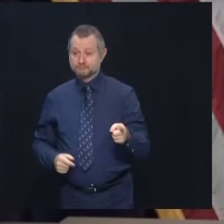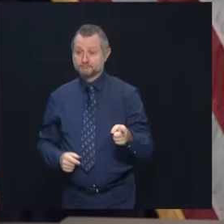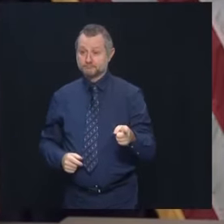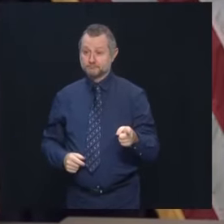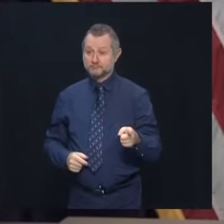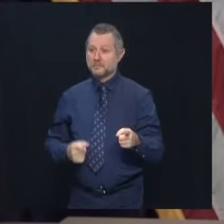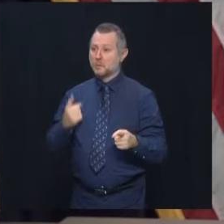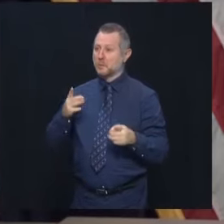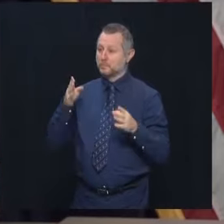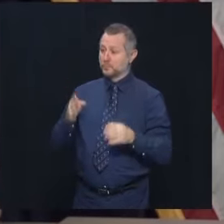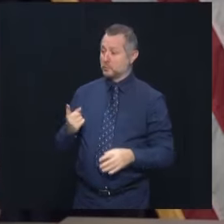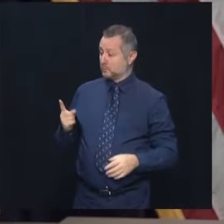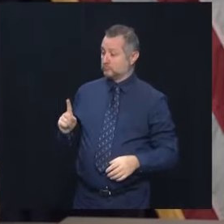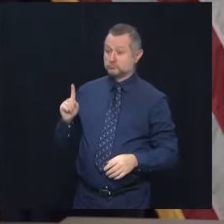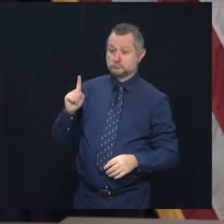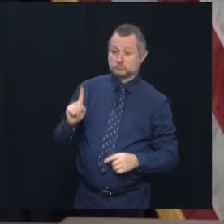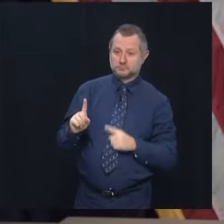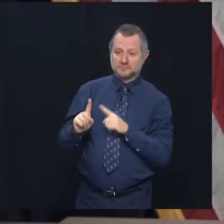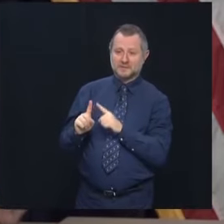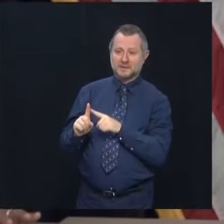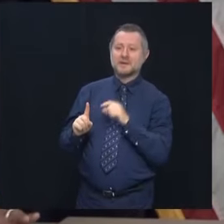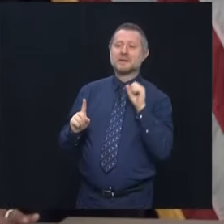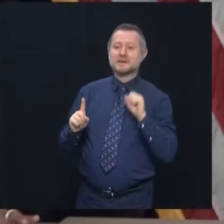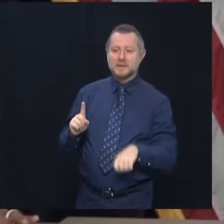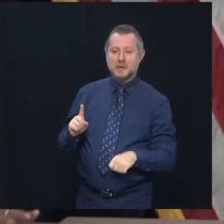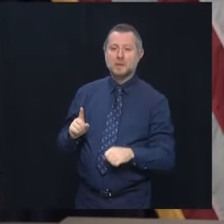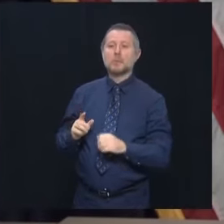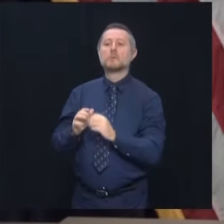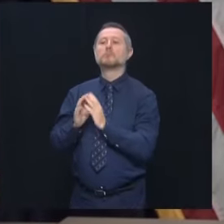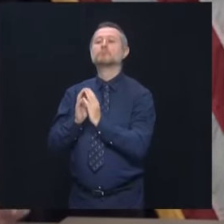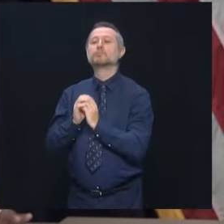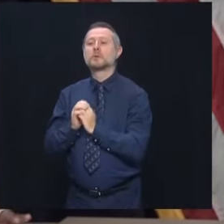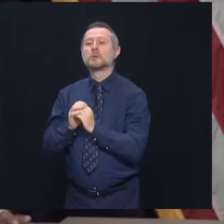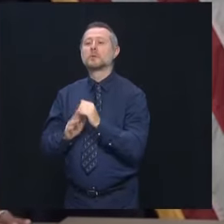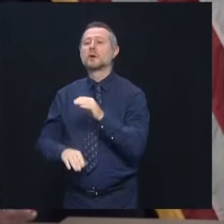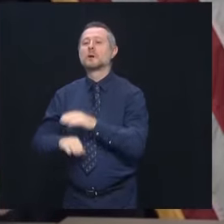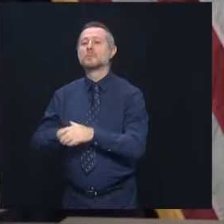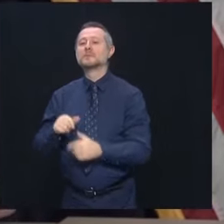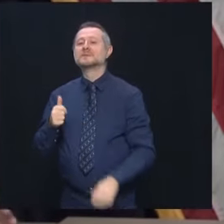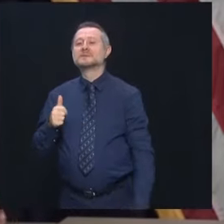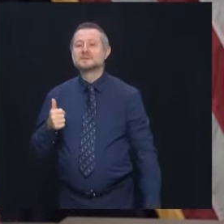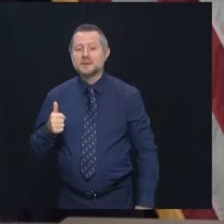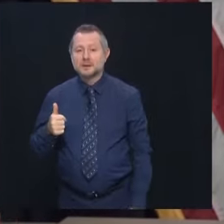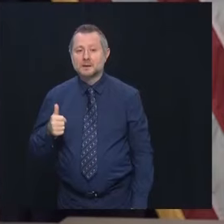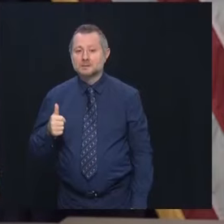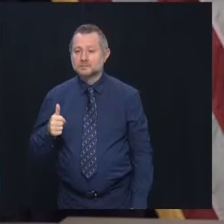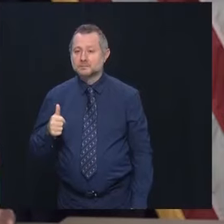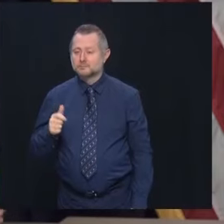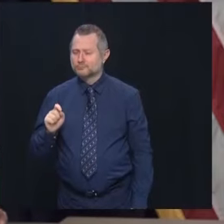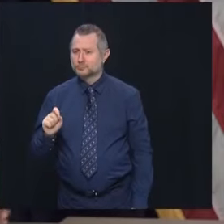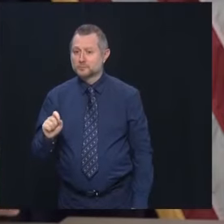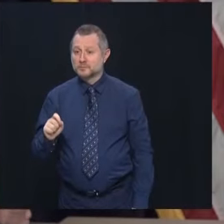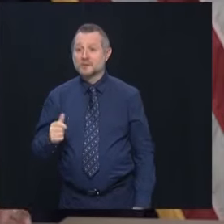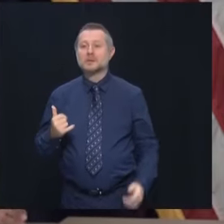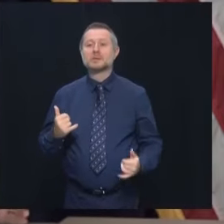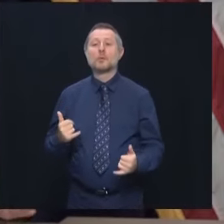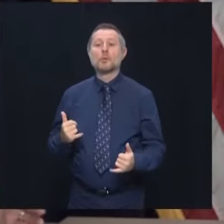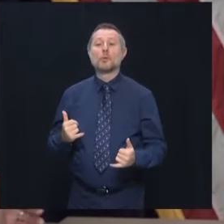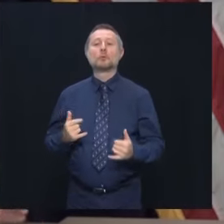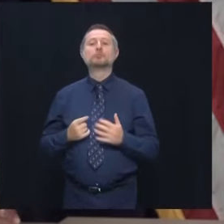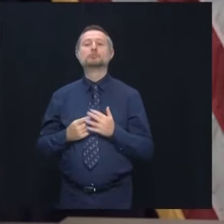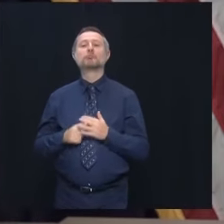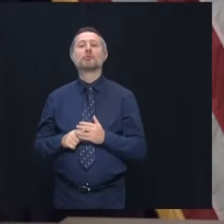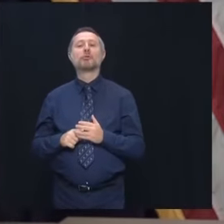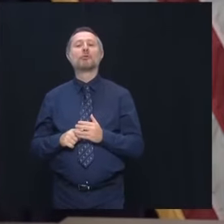but you couldn't have more than 10 people in a religious institution, regardless of occupancy at any given time. What changed was when we began to do